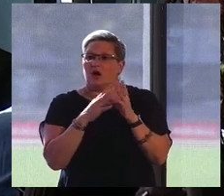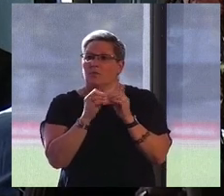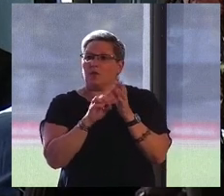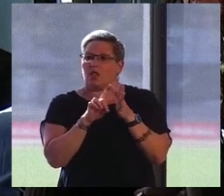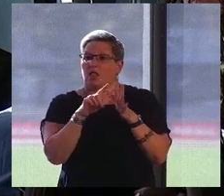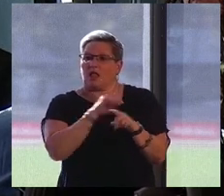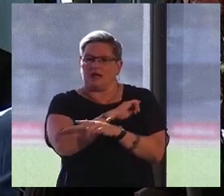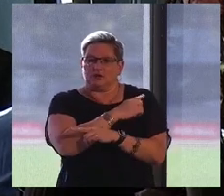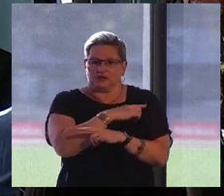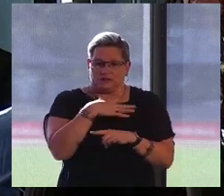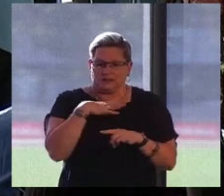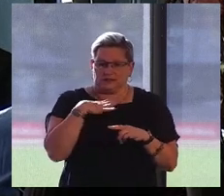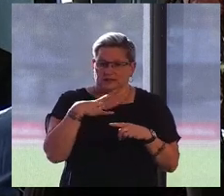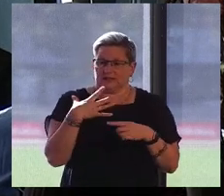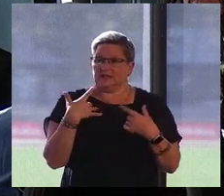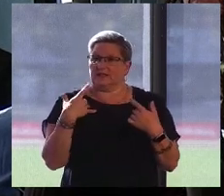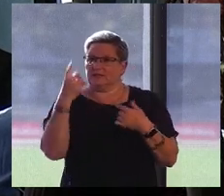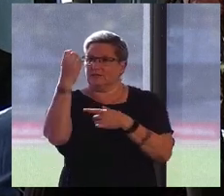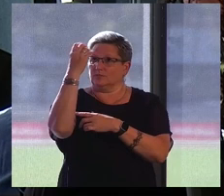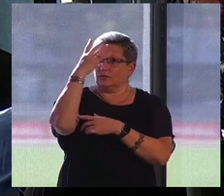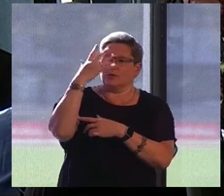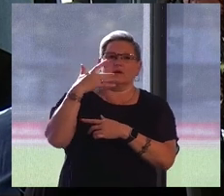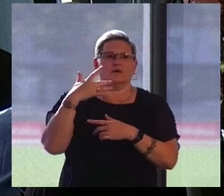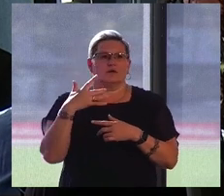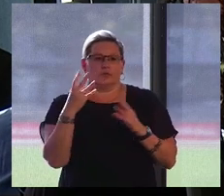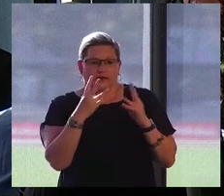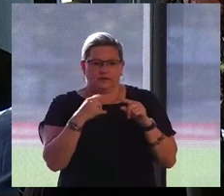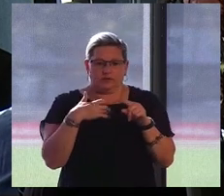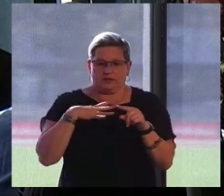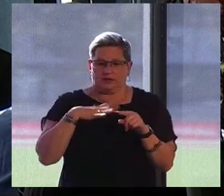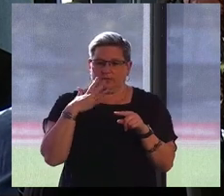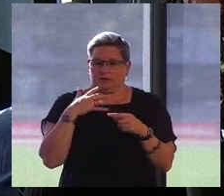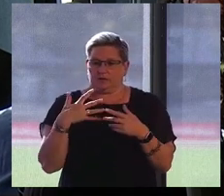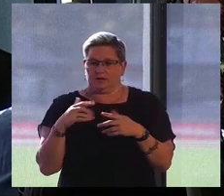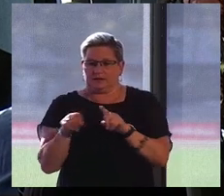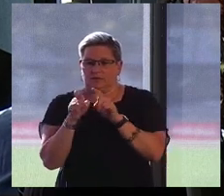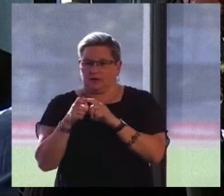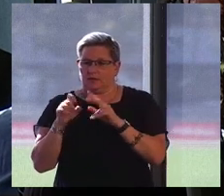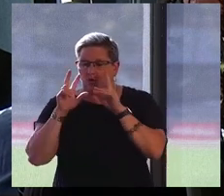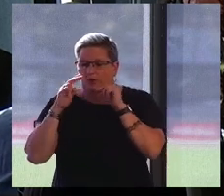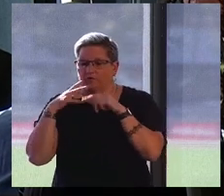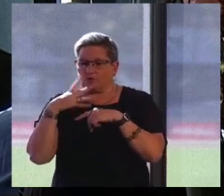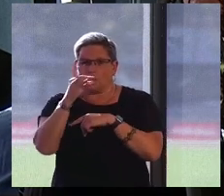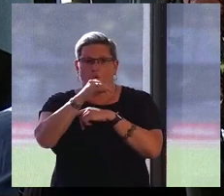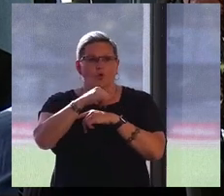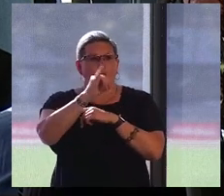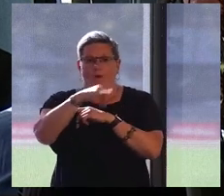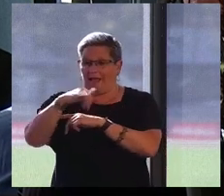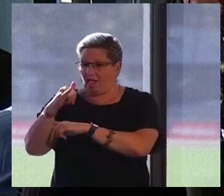now saying we want to preserve biodiversity, therefore we don't want renewables? I find that one quite mind-blowing.